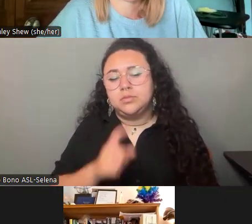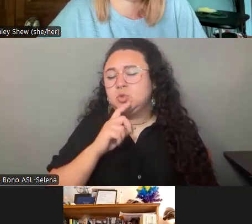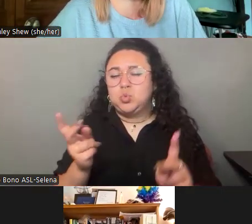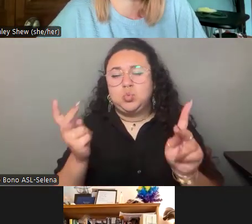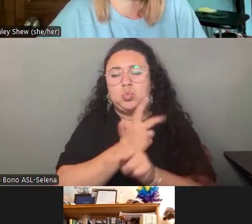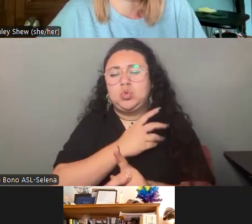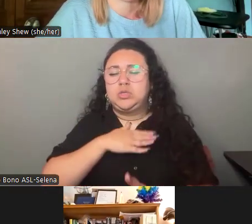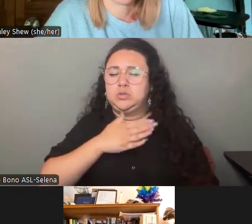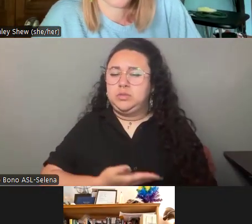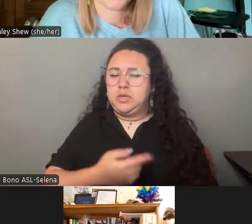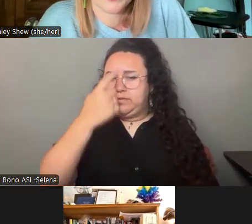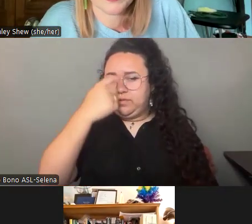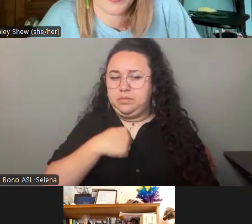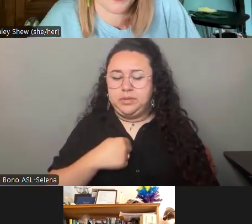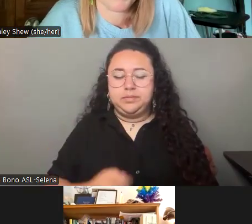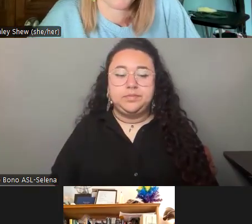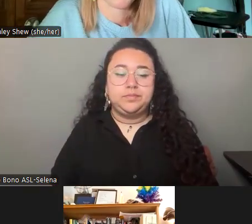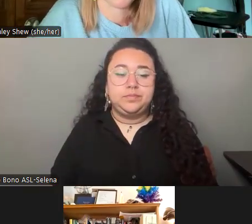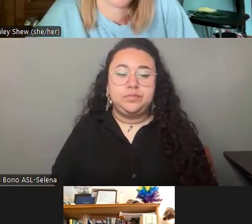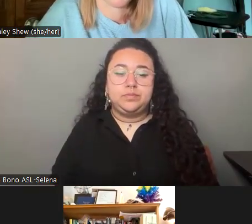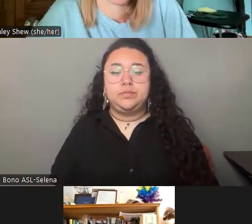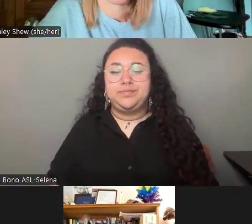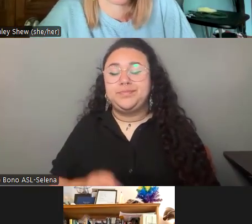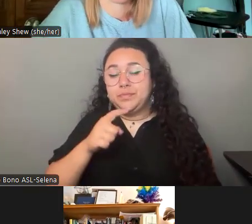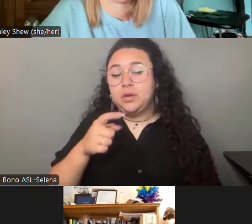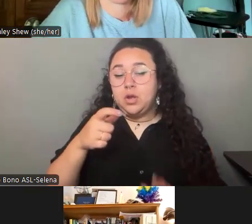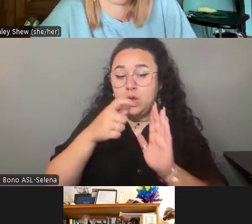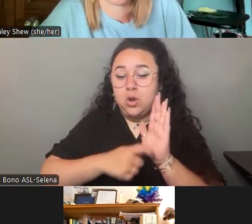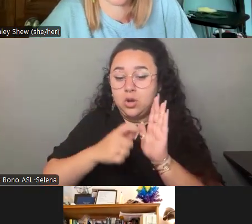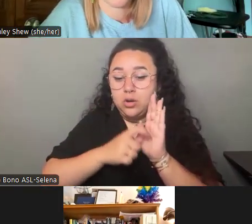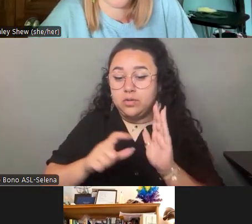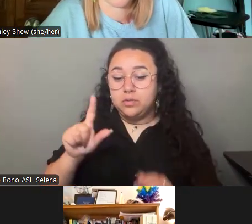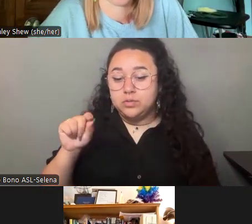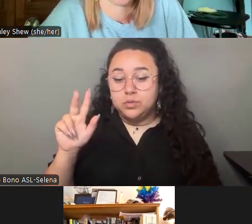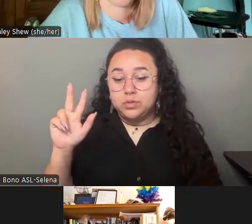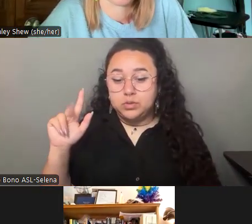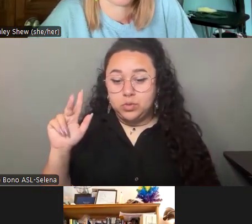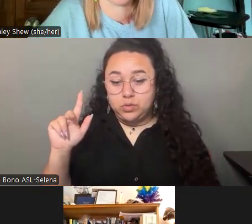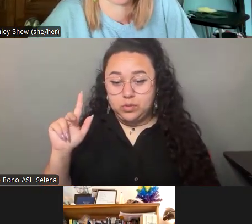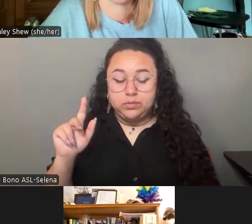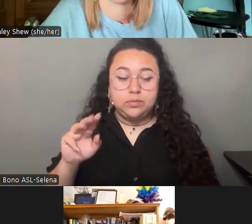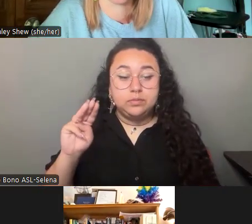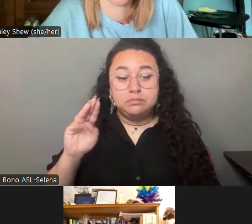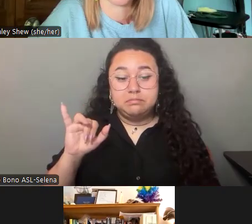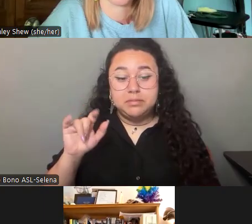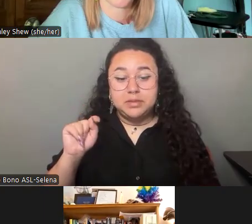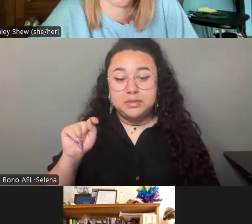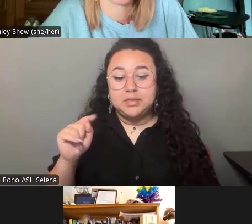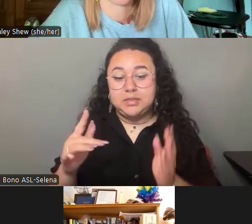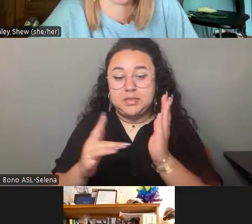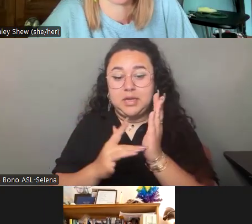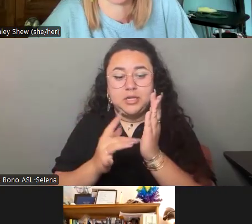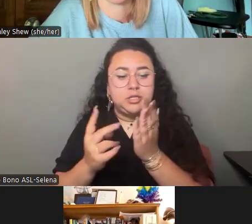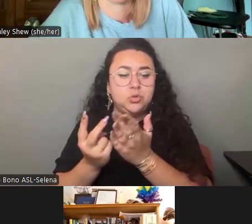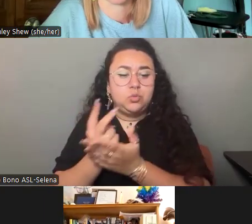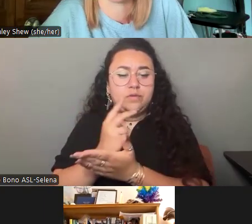these. So this is an article from 2023 from MIT Technology Review. The